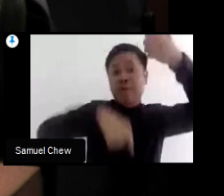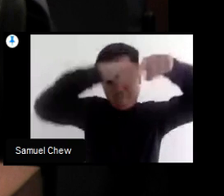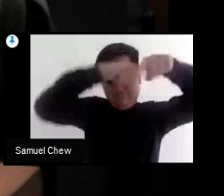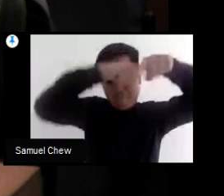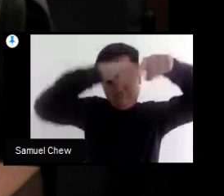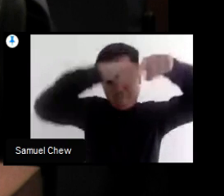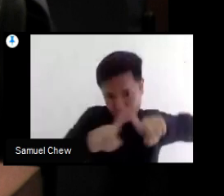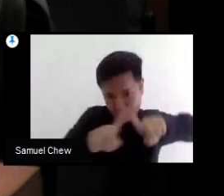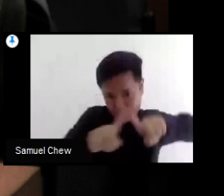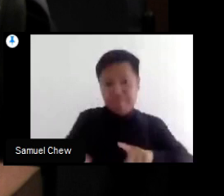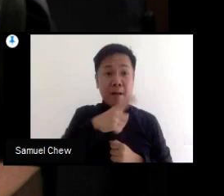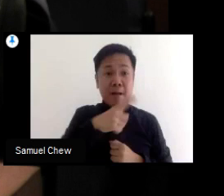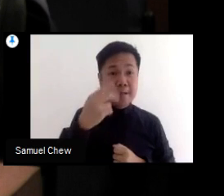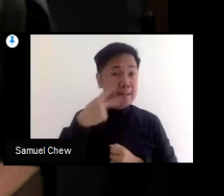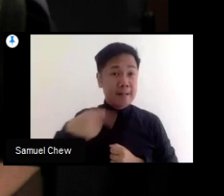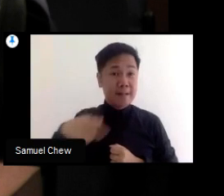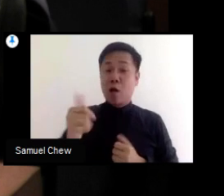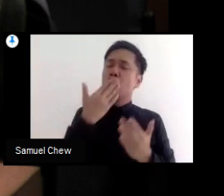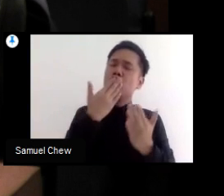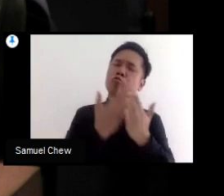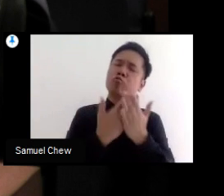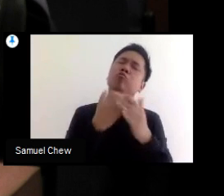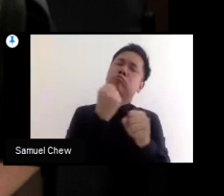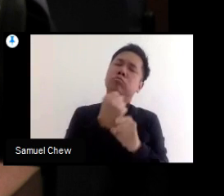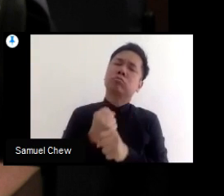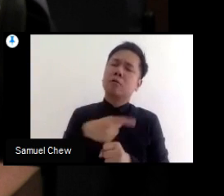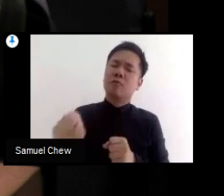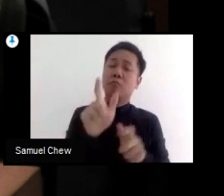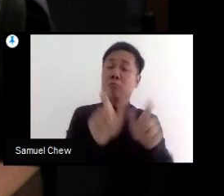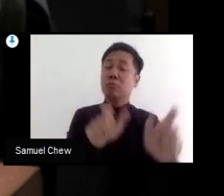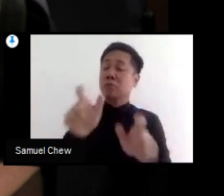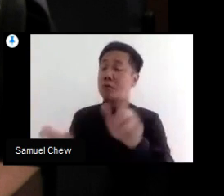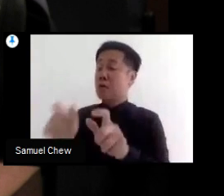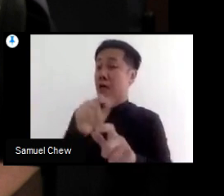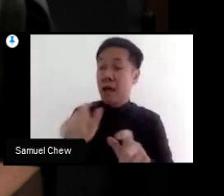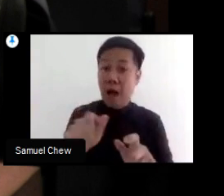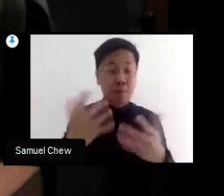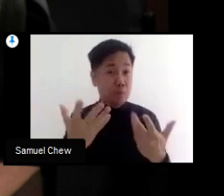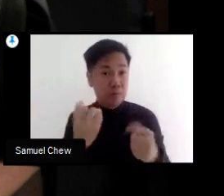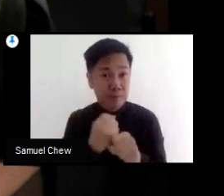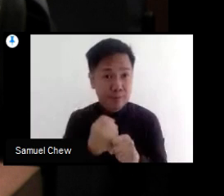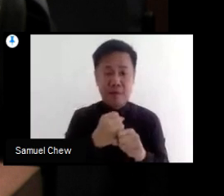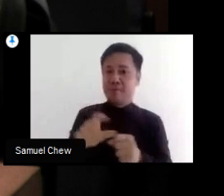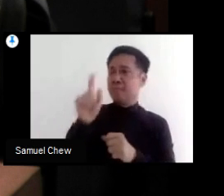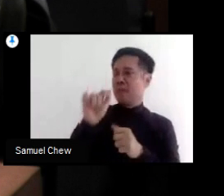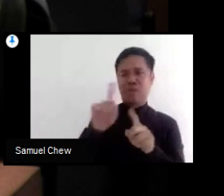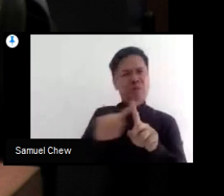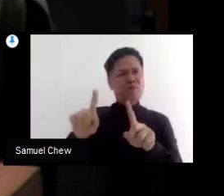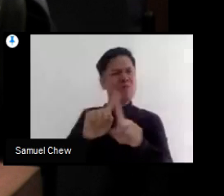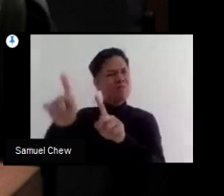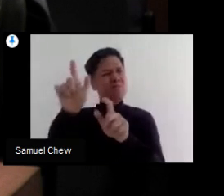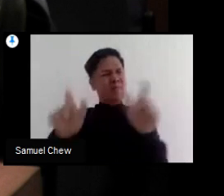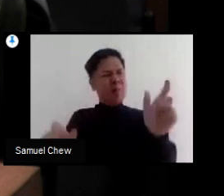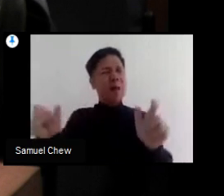and accumulated good practices in the field of population through the unremitting efforts of the Chinese government and people. China has effectively brought